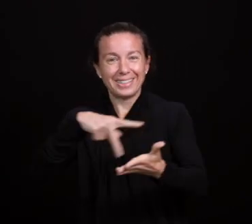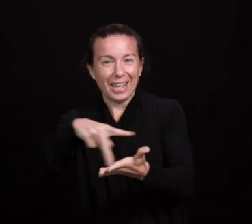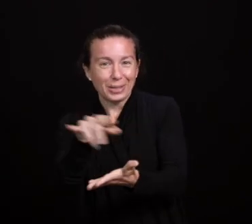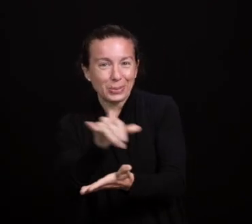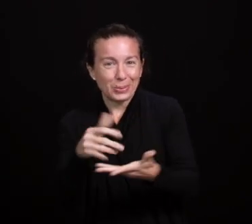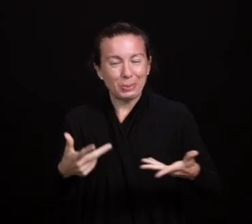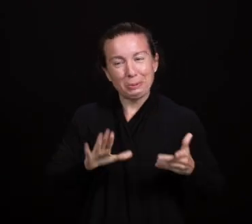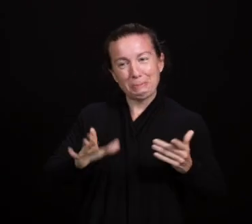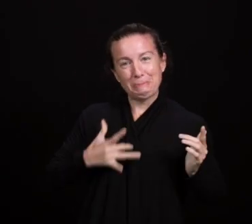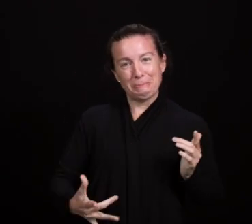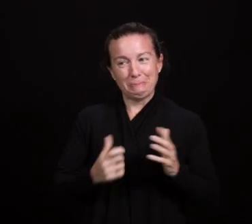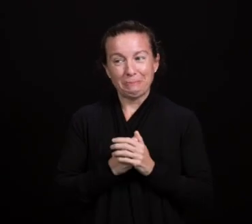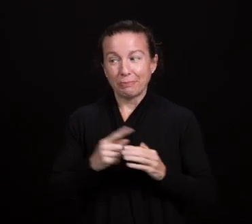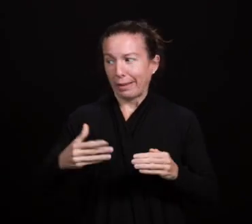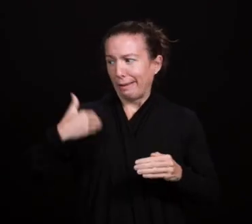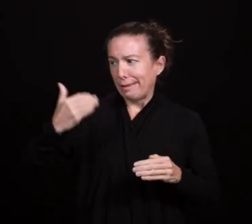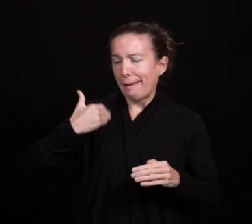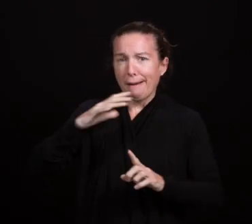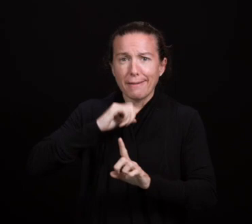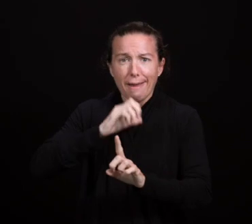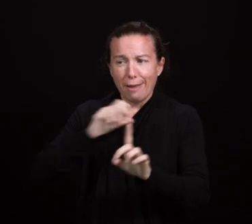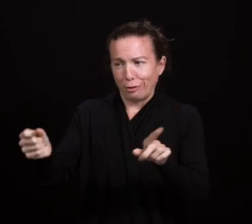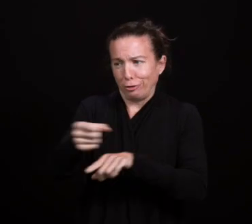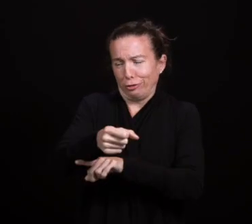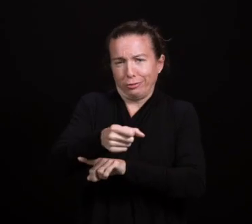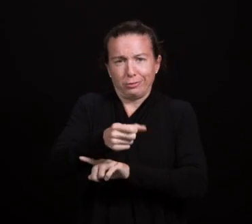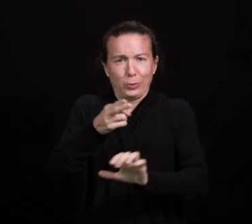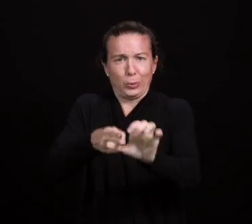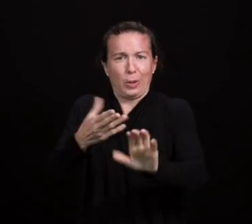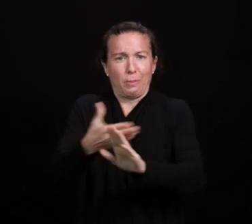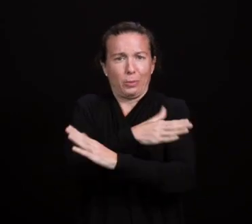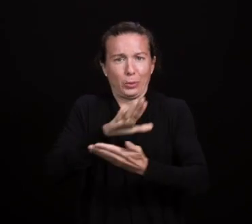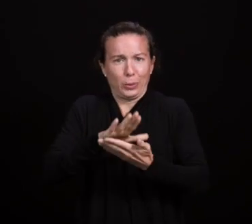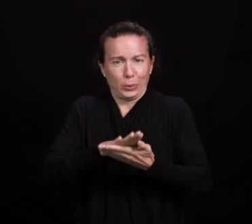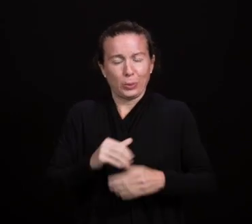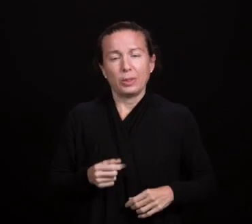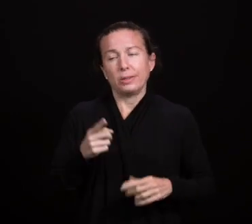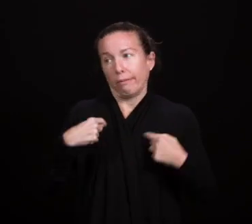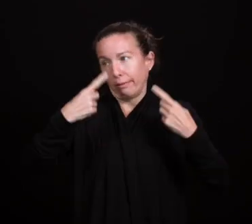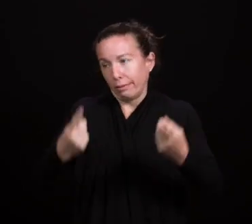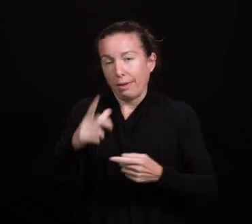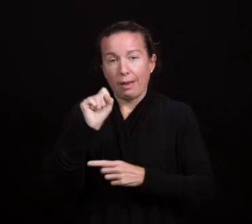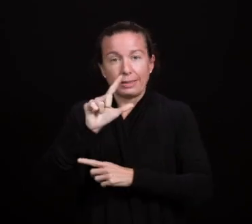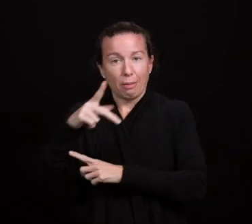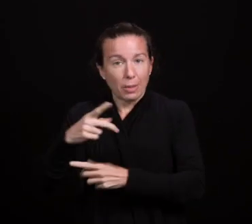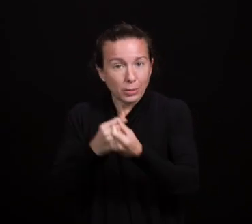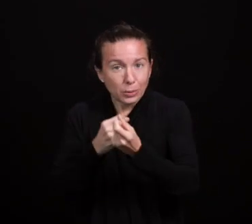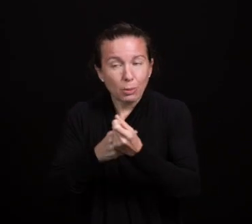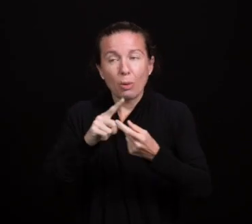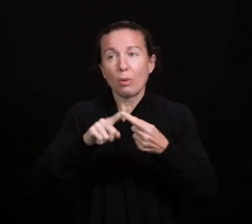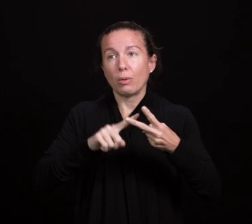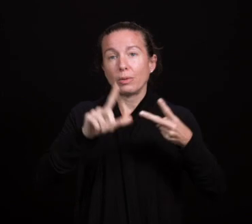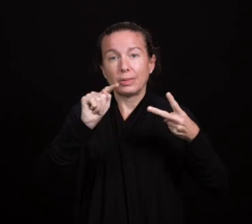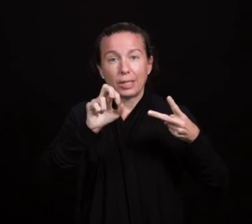And she, from a young age, she's been in preschool. She's had support in the preschool from speech pathologists, from teacher of the